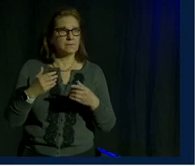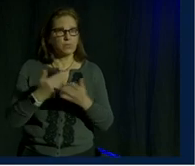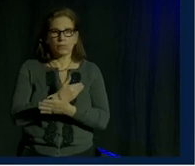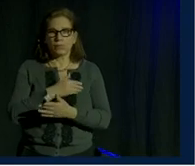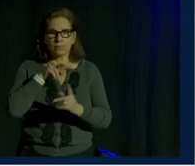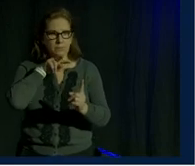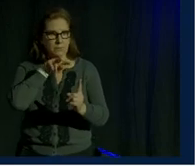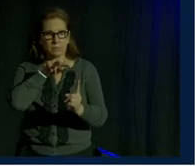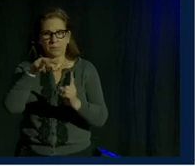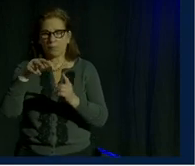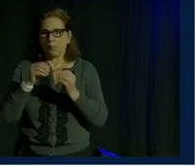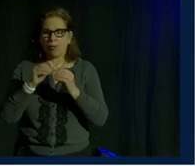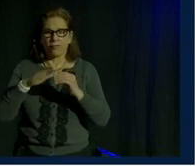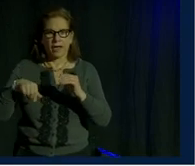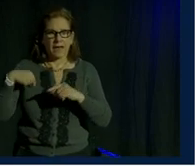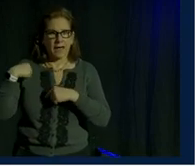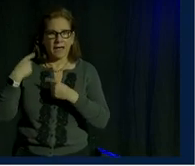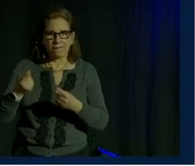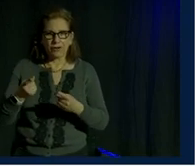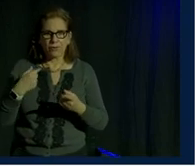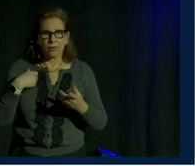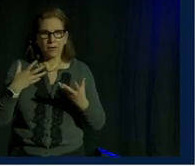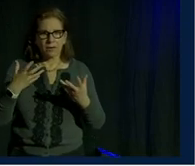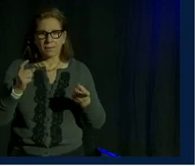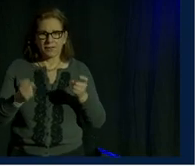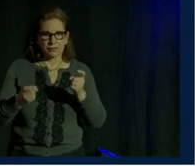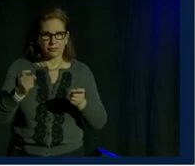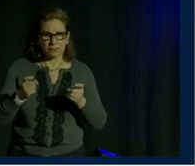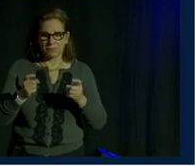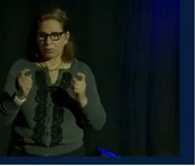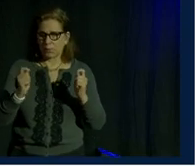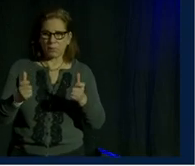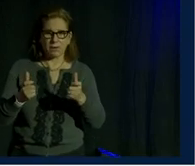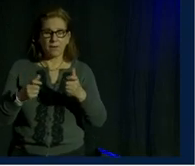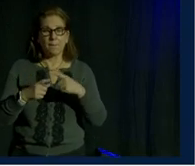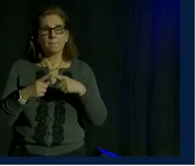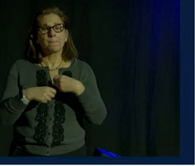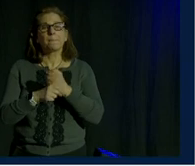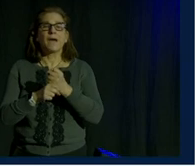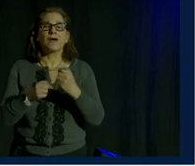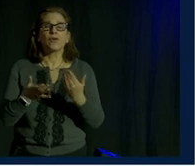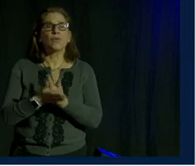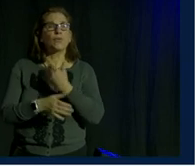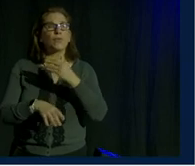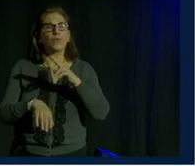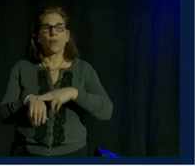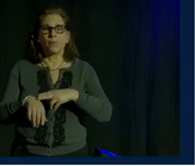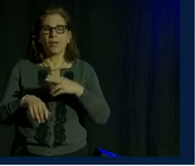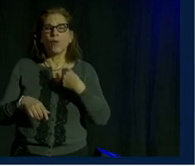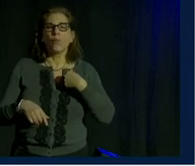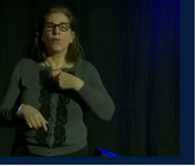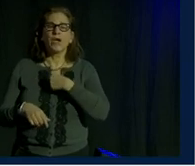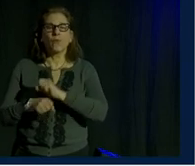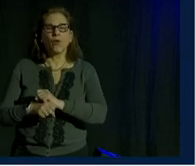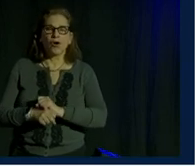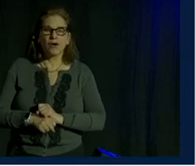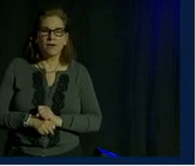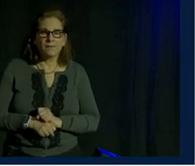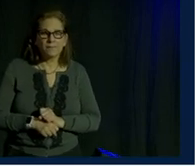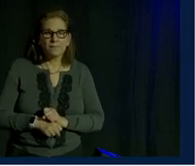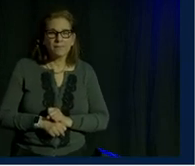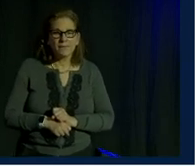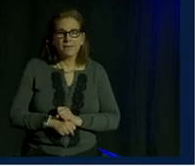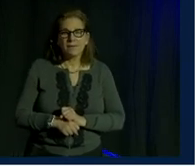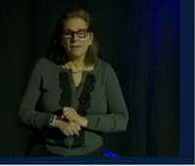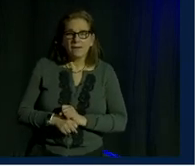adjust quickly to the new normal, and we hope WeWork can provide a turnkey solution that organizations can scale as their